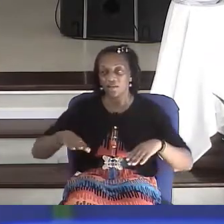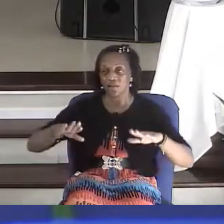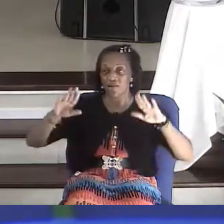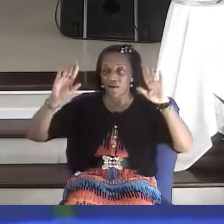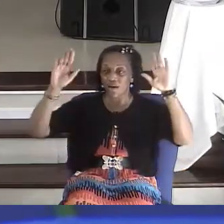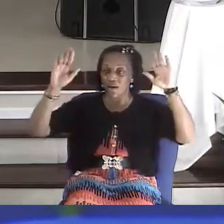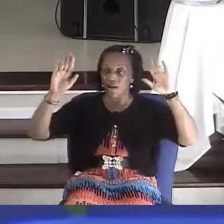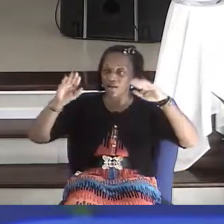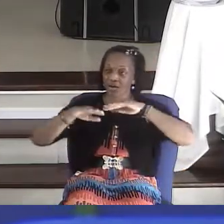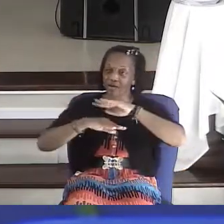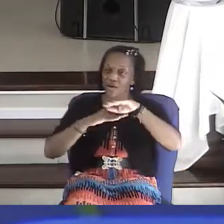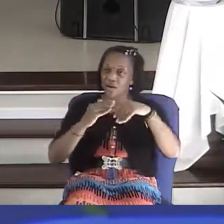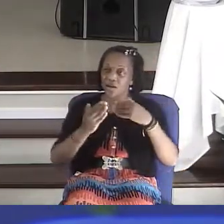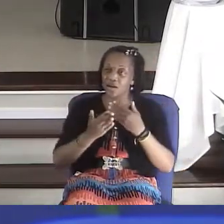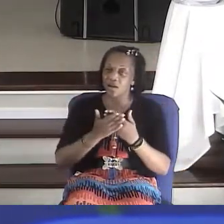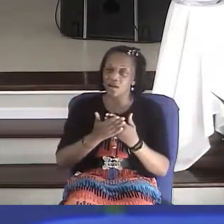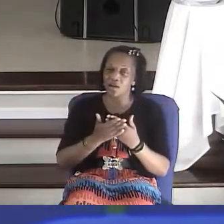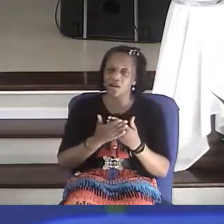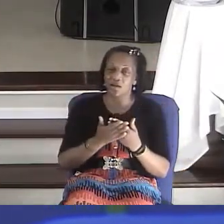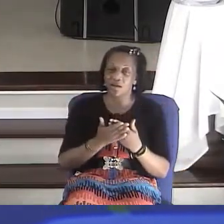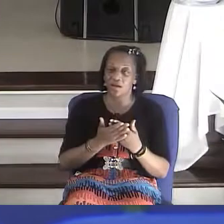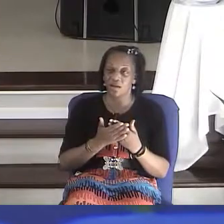I surrender all.